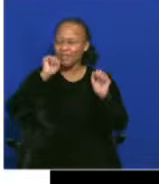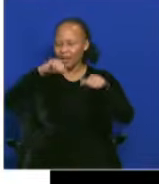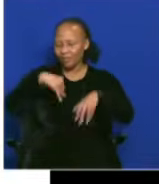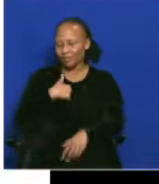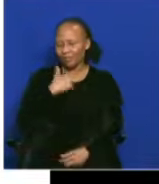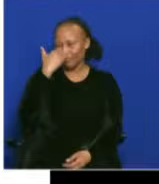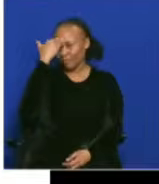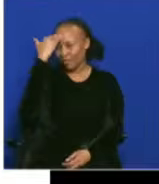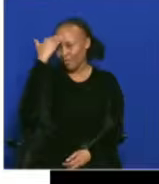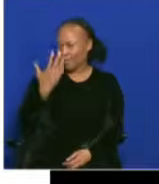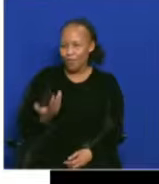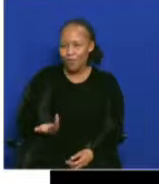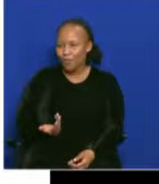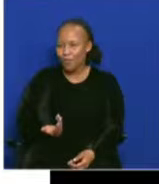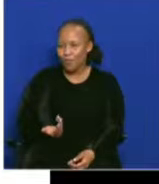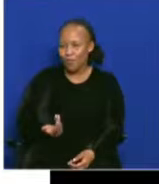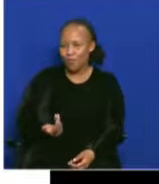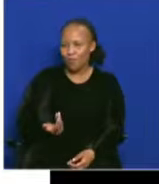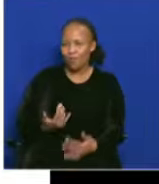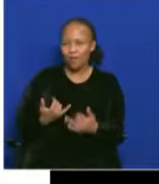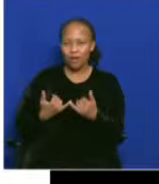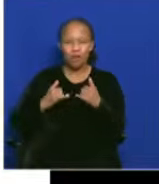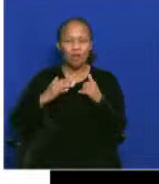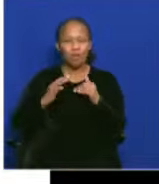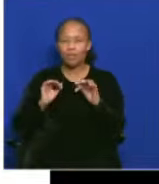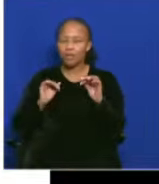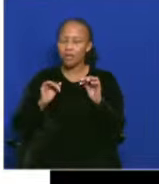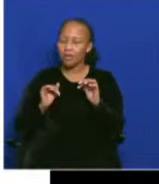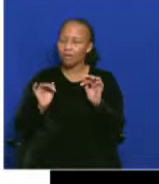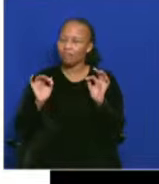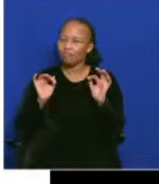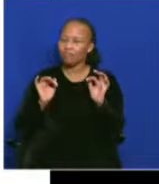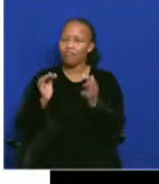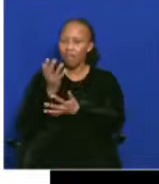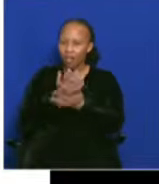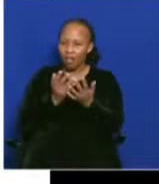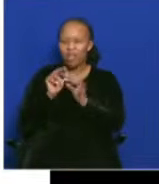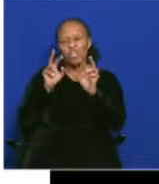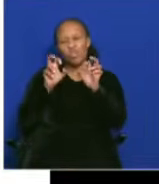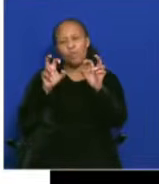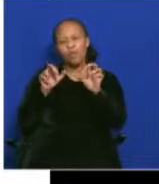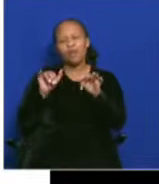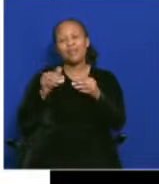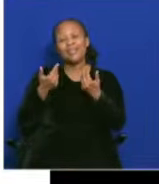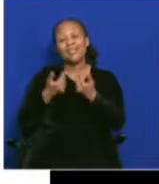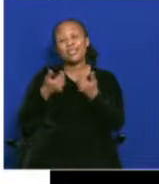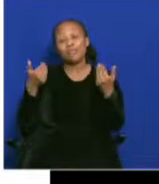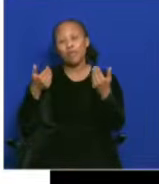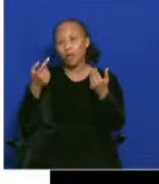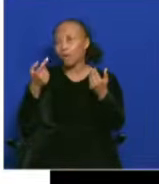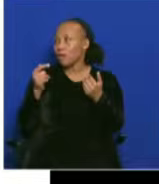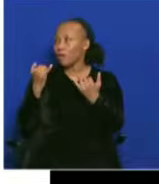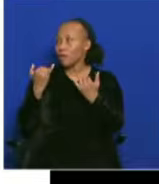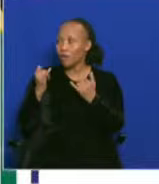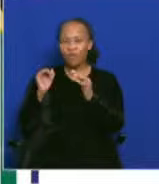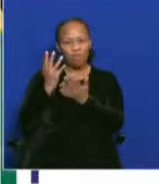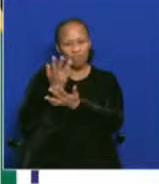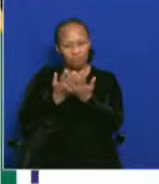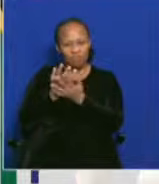about a topic which I'm going to return to separately, which is General Khan's new house.